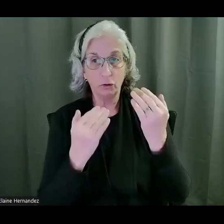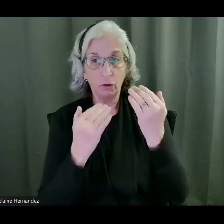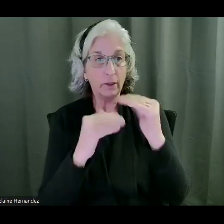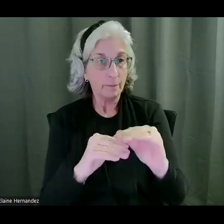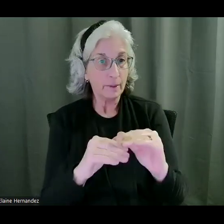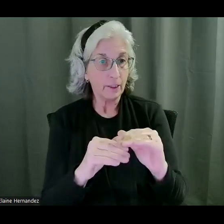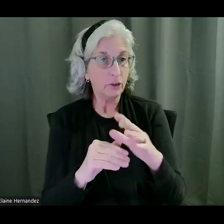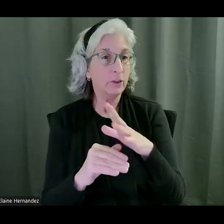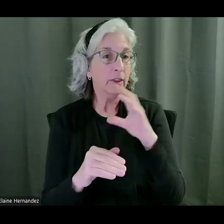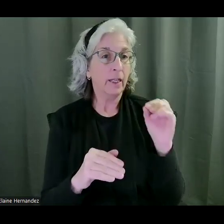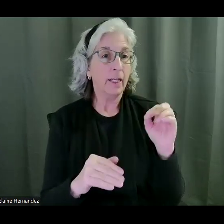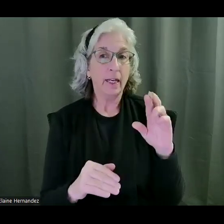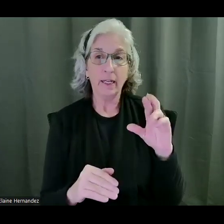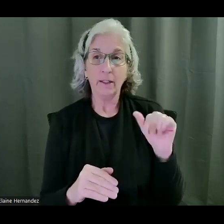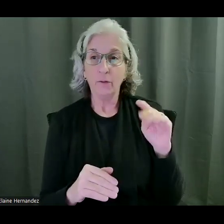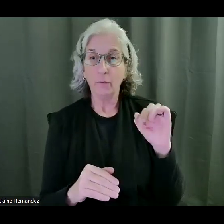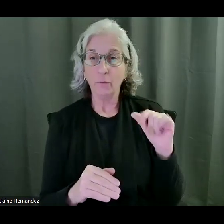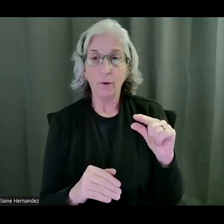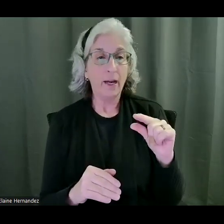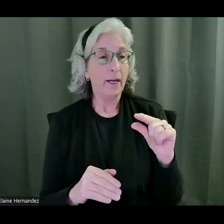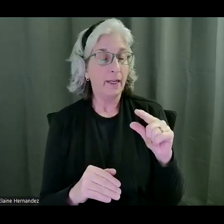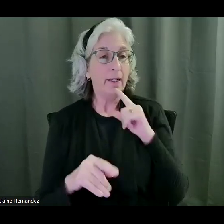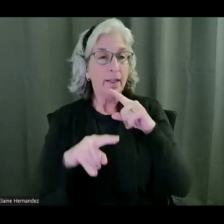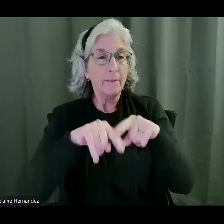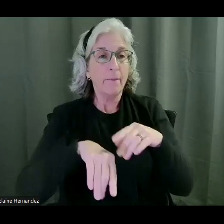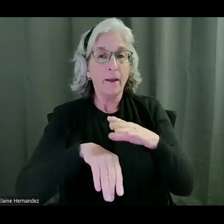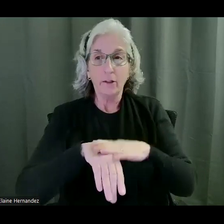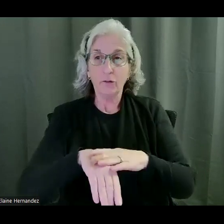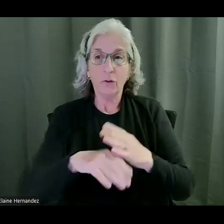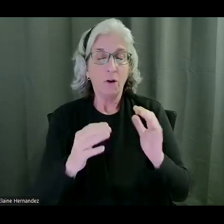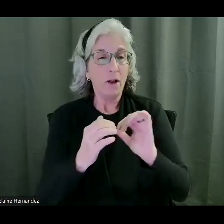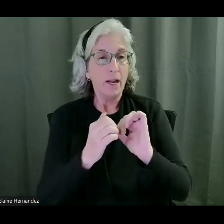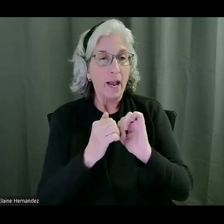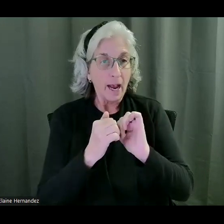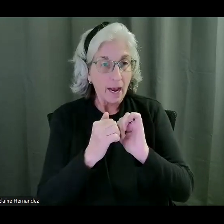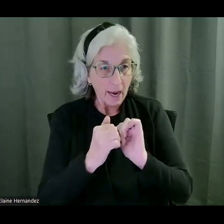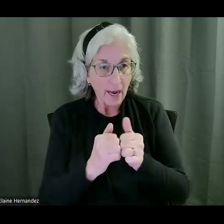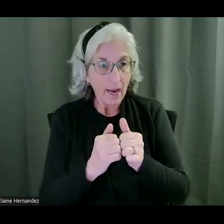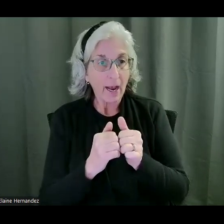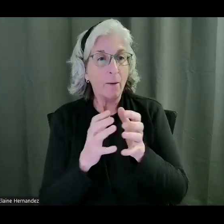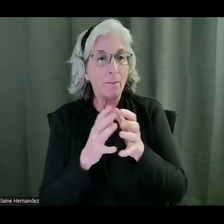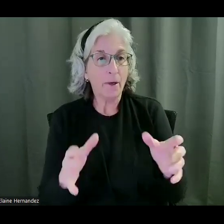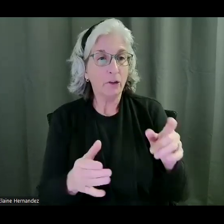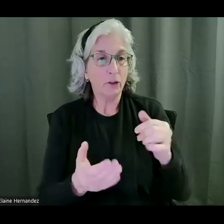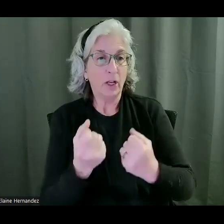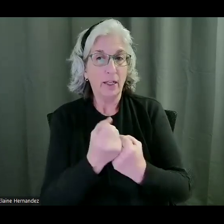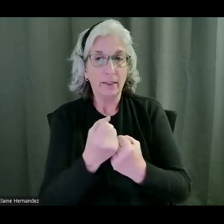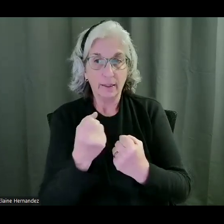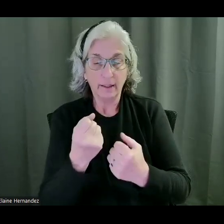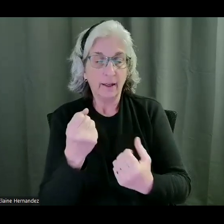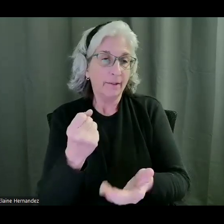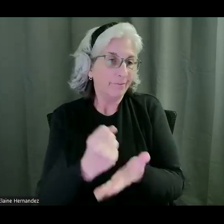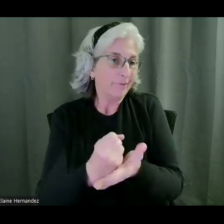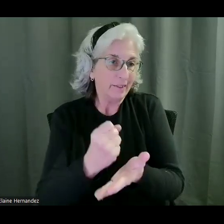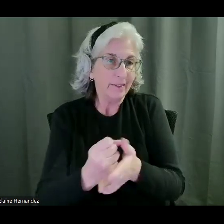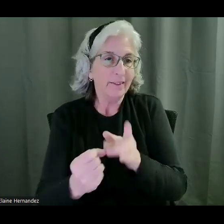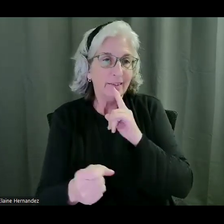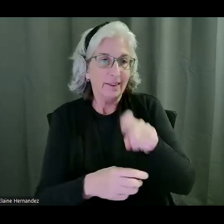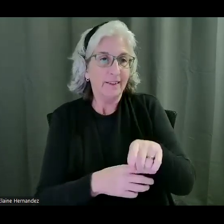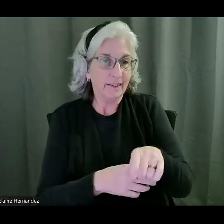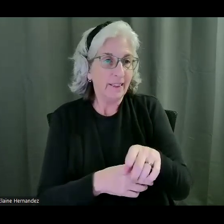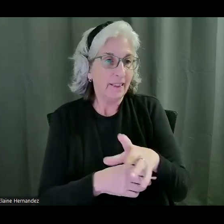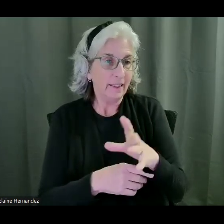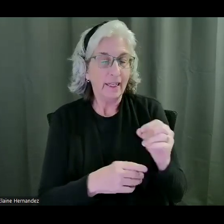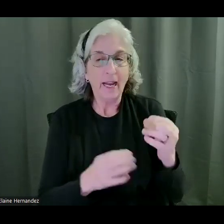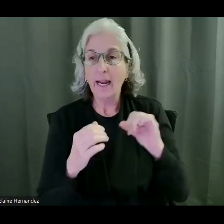amount of assistance needed and how frequently that support is needed. And that goes through the full